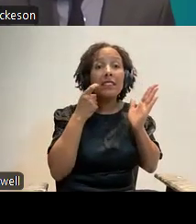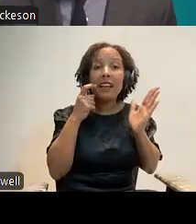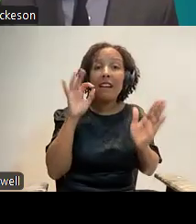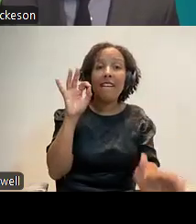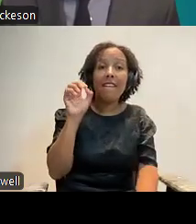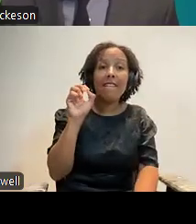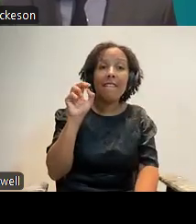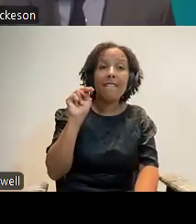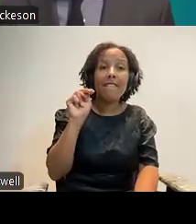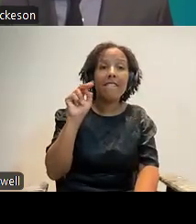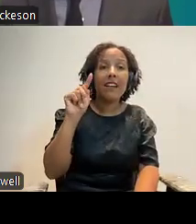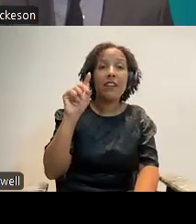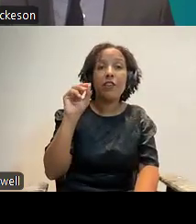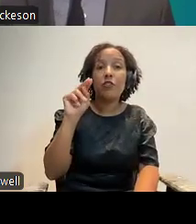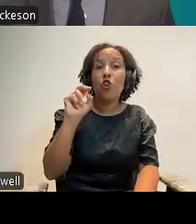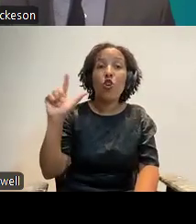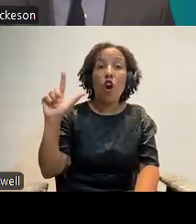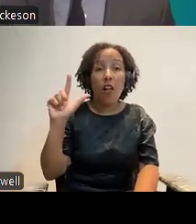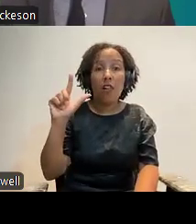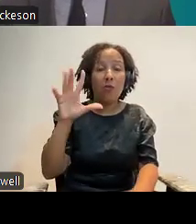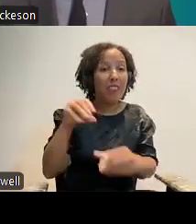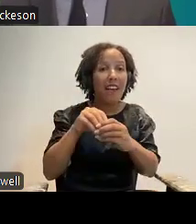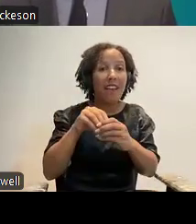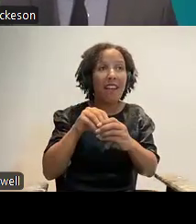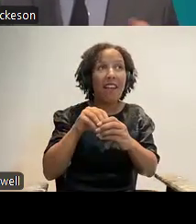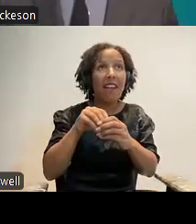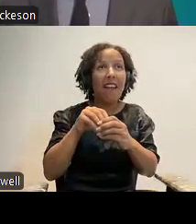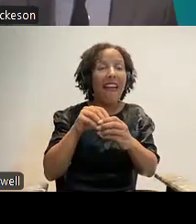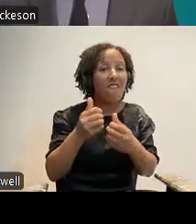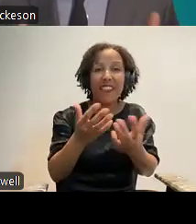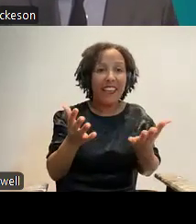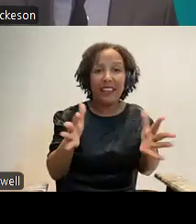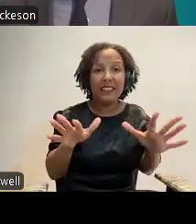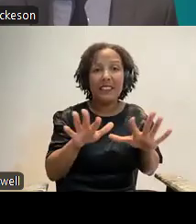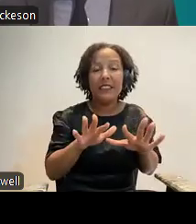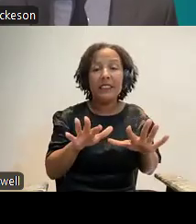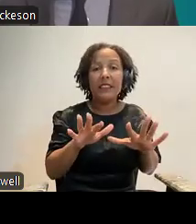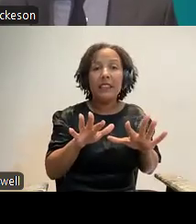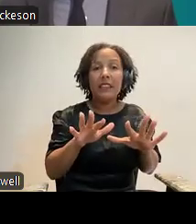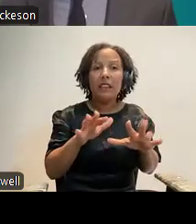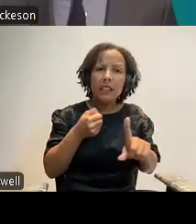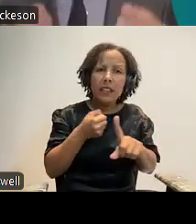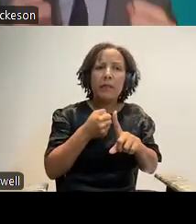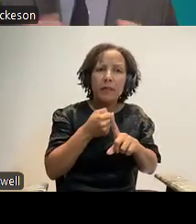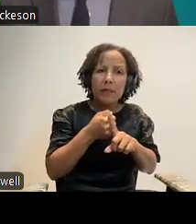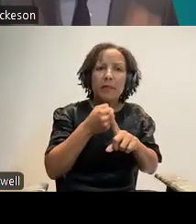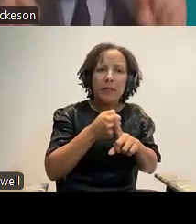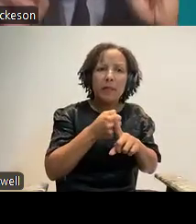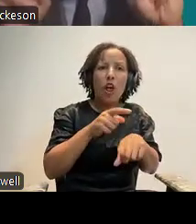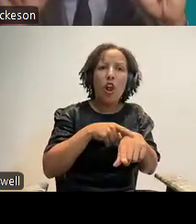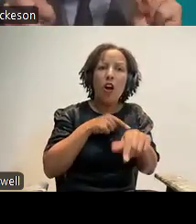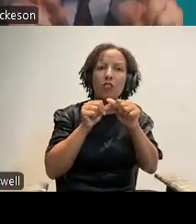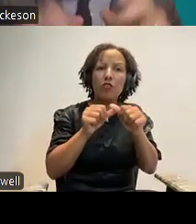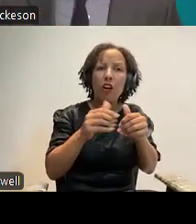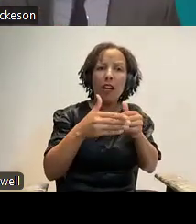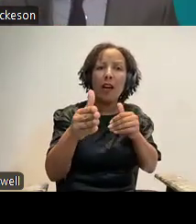in everything now, it seems like. So the long-term implications and impact of this is that yes, they